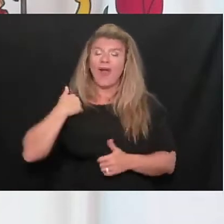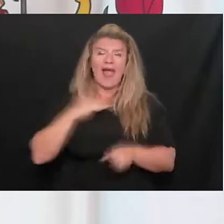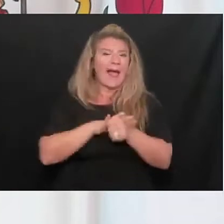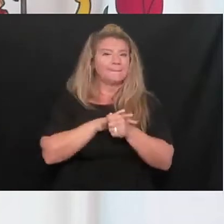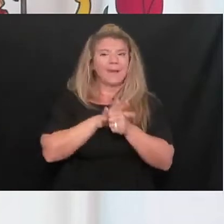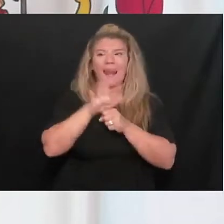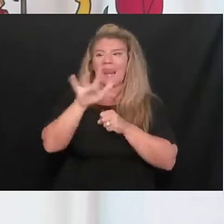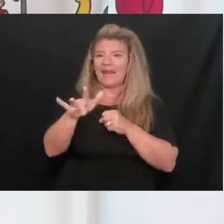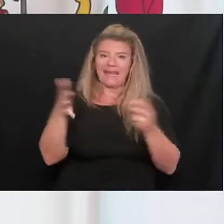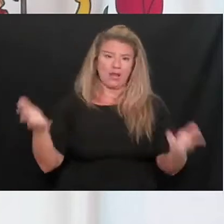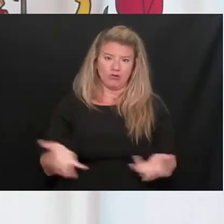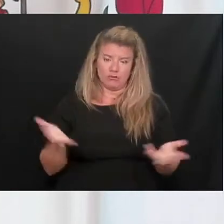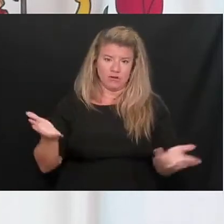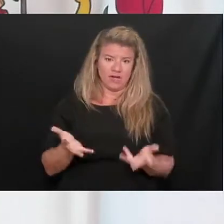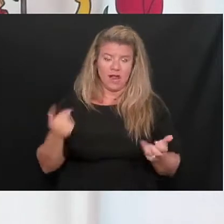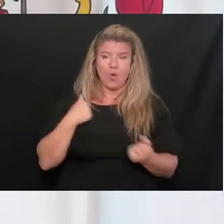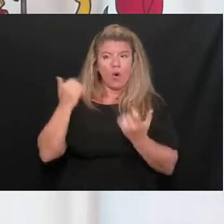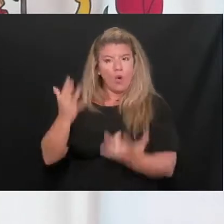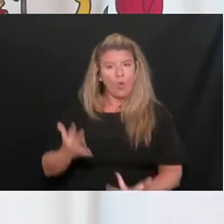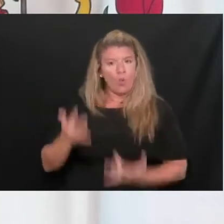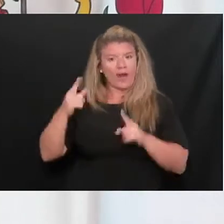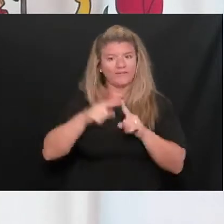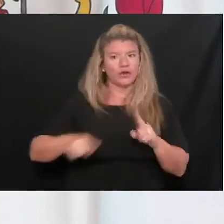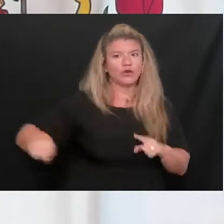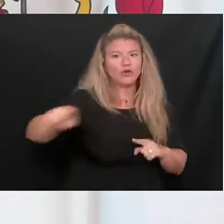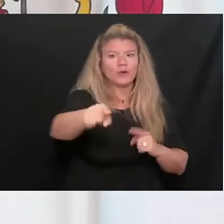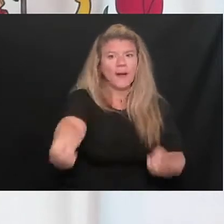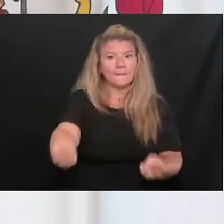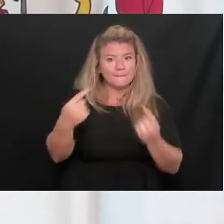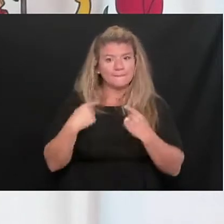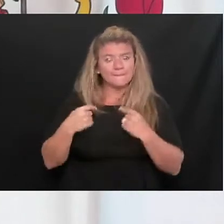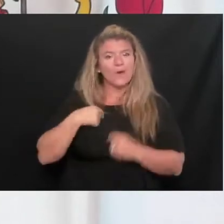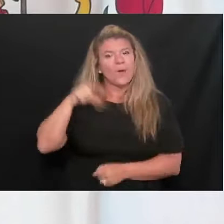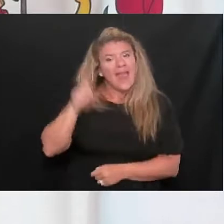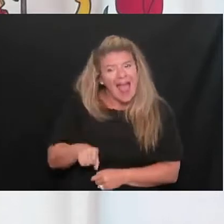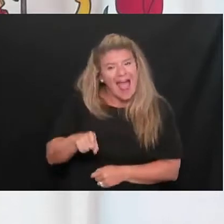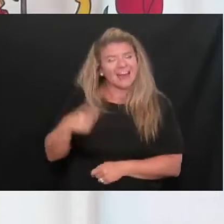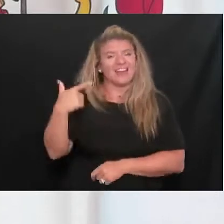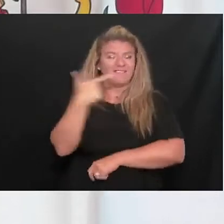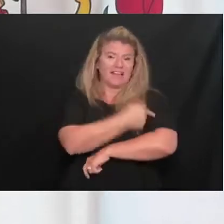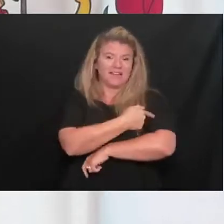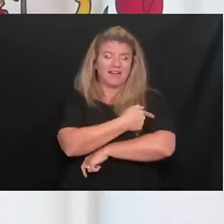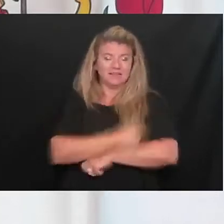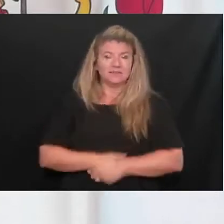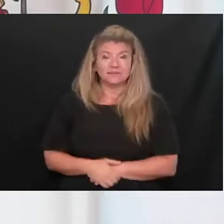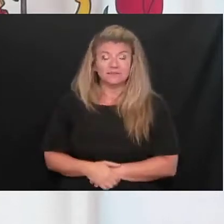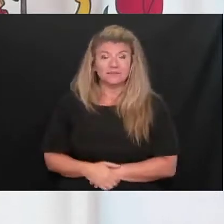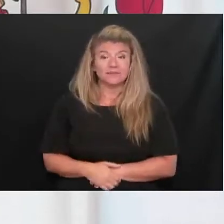of supplies and we're waiting on you. We've got to get you vaccinated. We